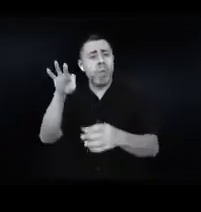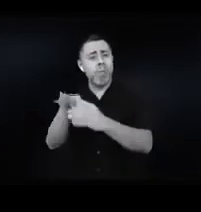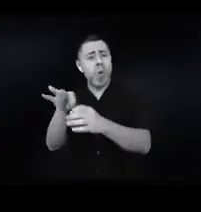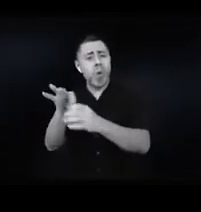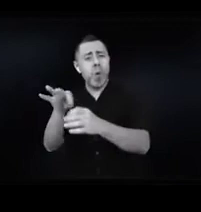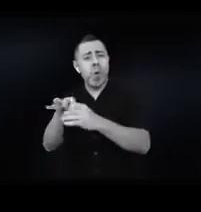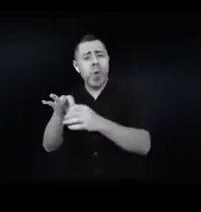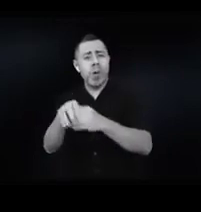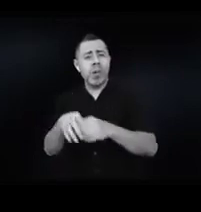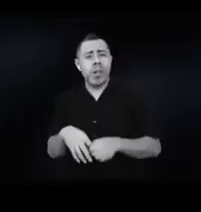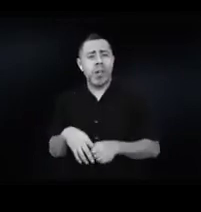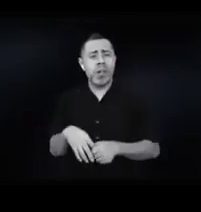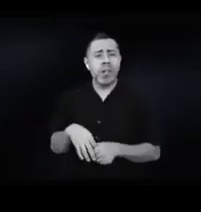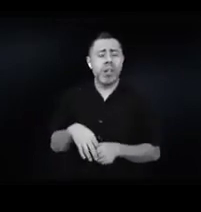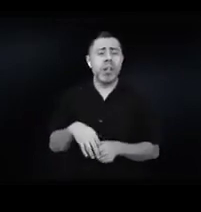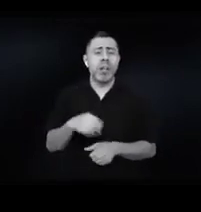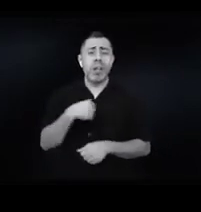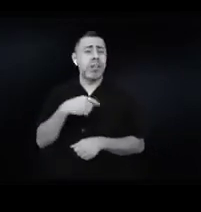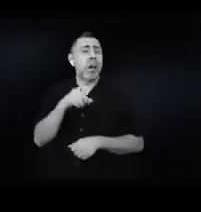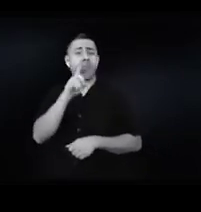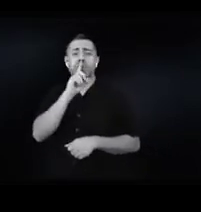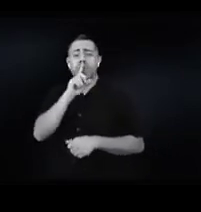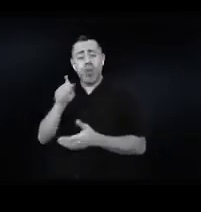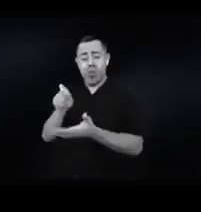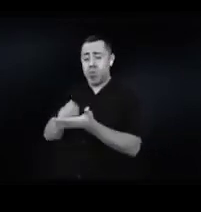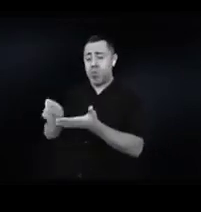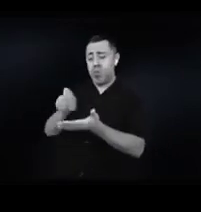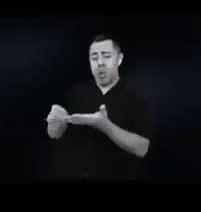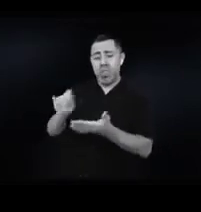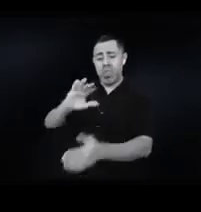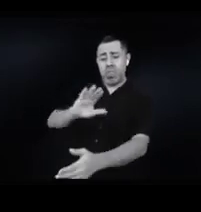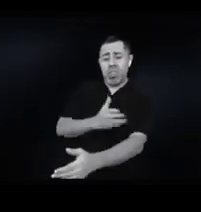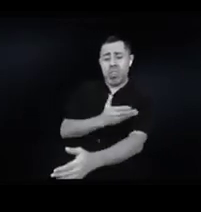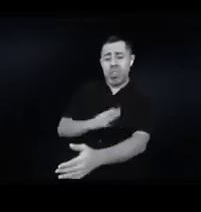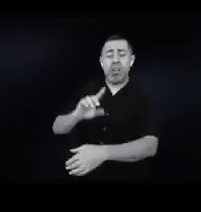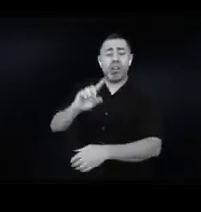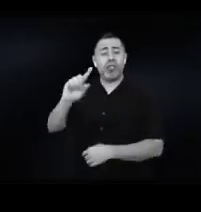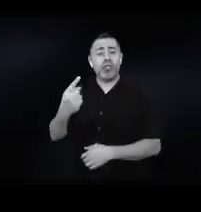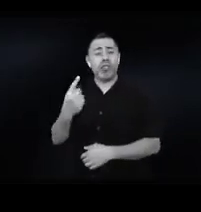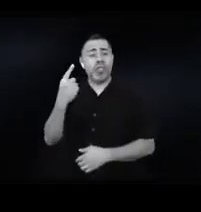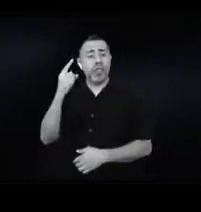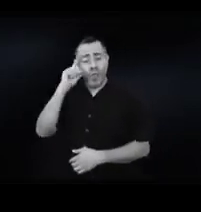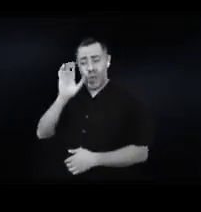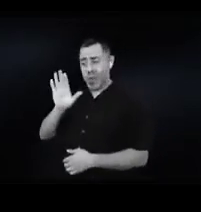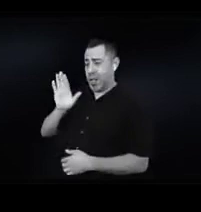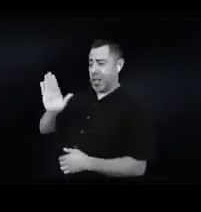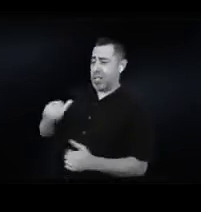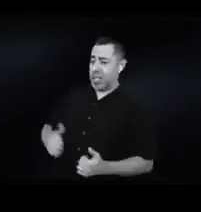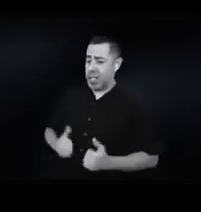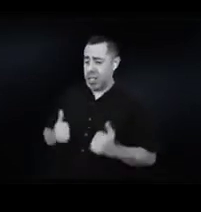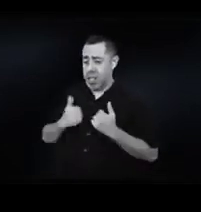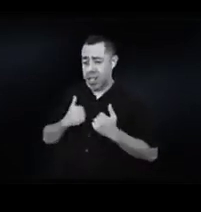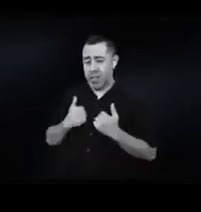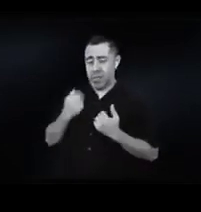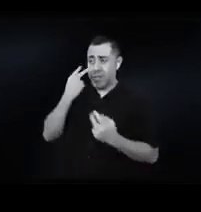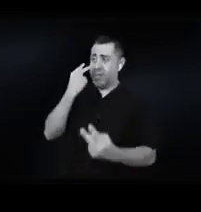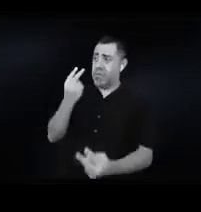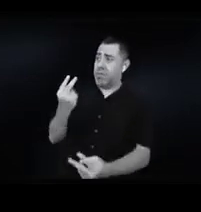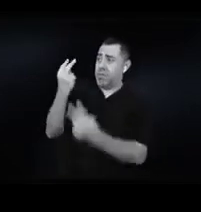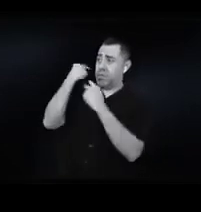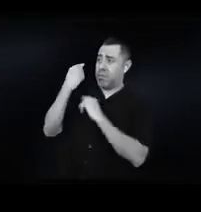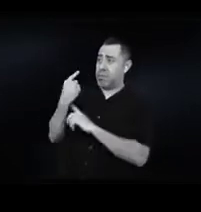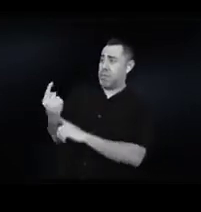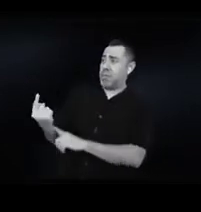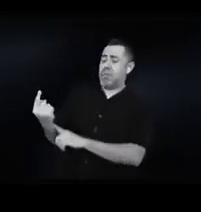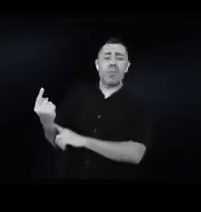But it's not. I didn't write it just for his life, in memory of his life, but also for all of us